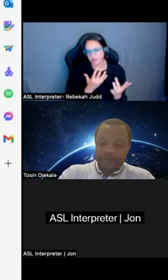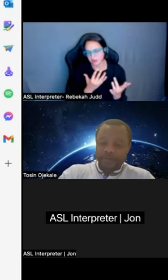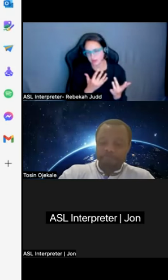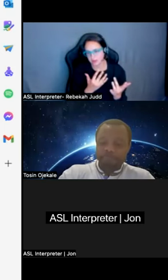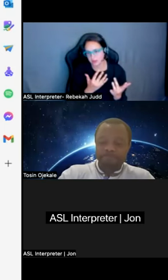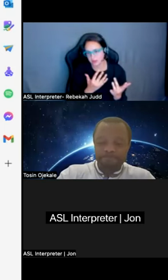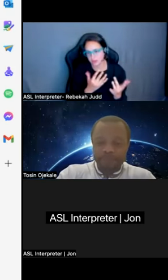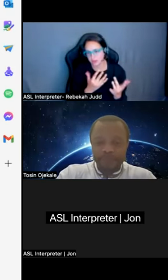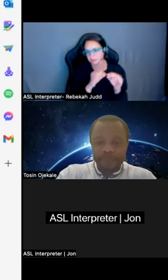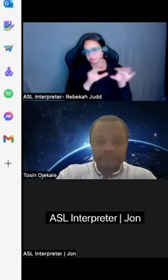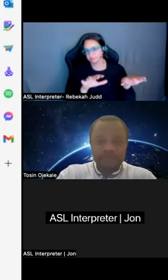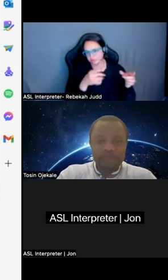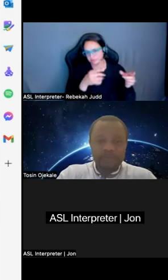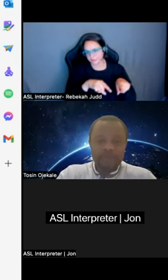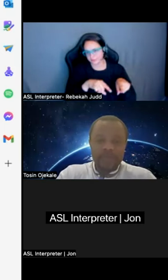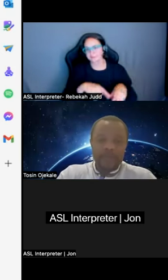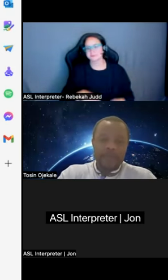outbreak.